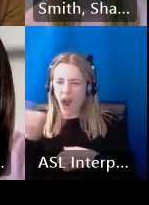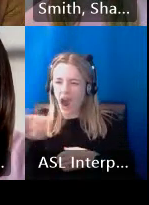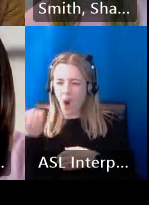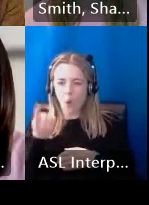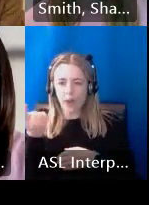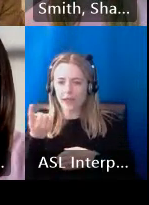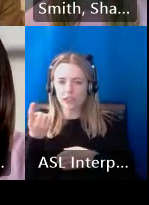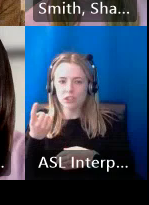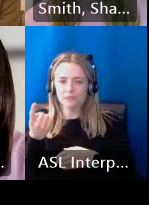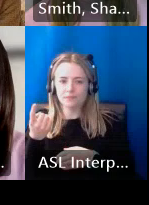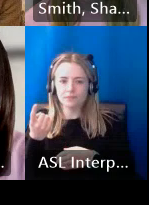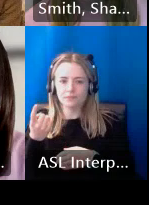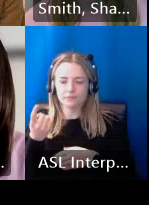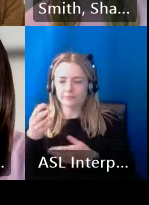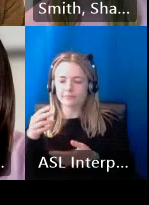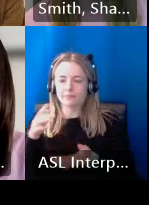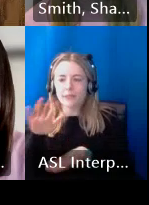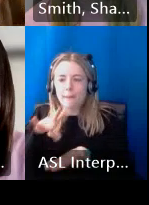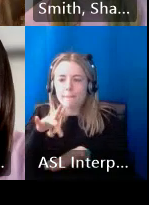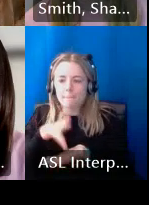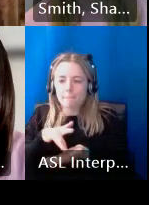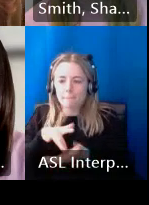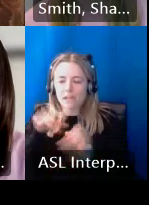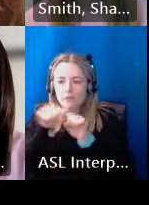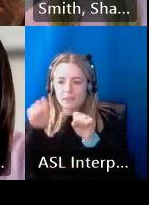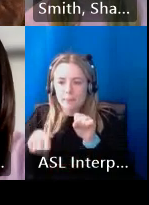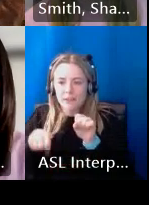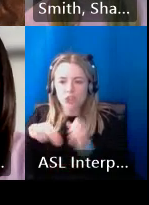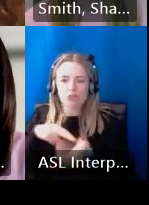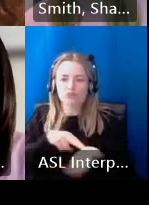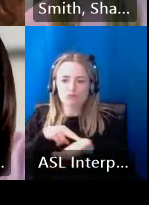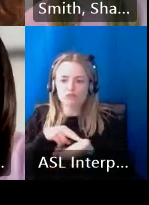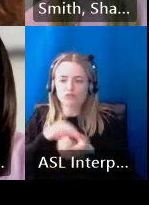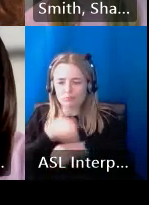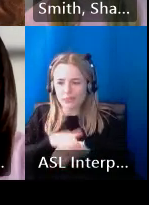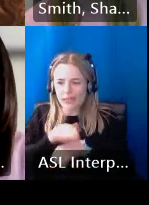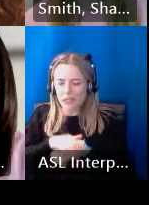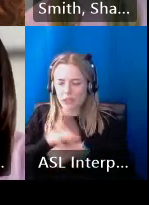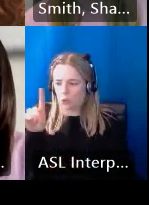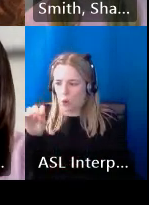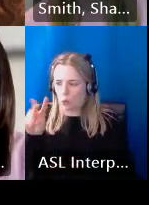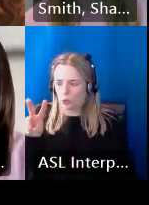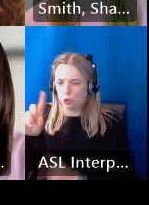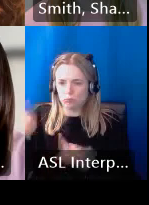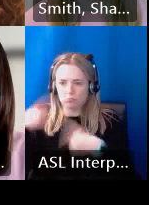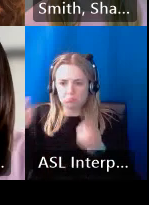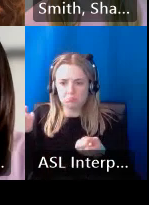To say, okay, at the midpoint of the semester, how has English 102 treated you?